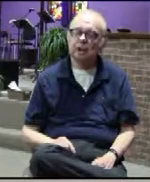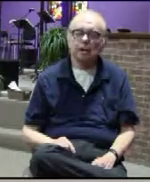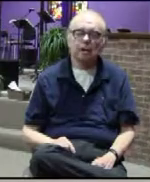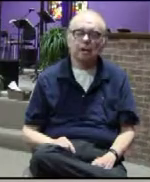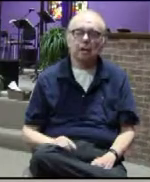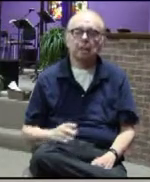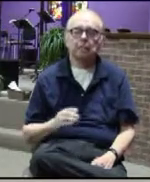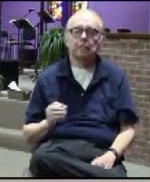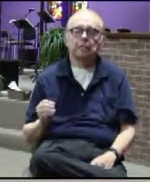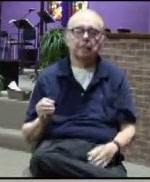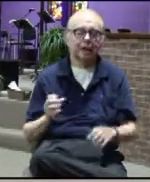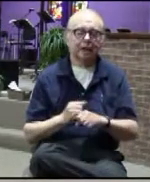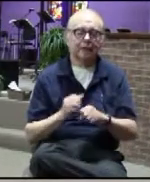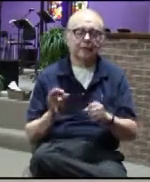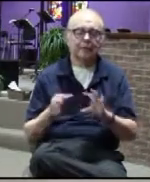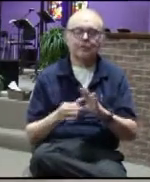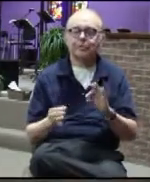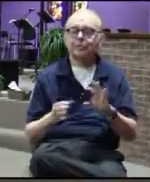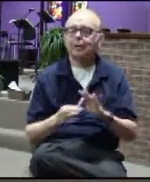they got it from this story